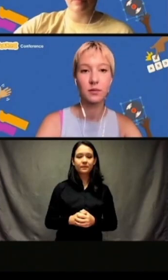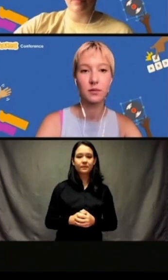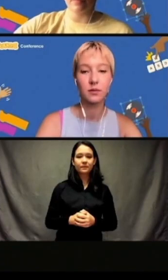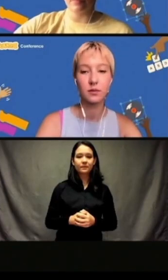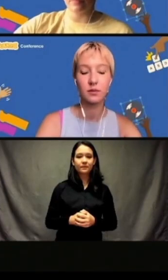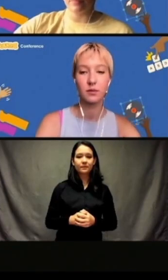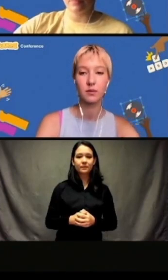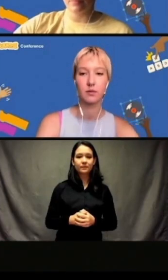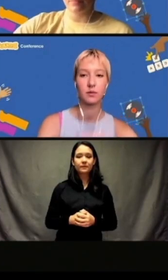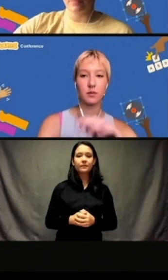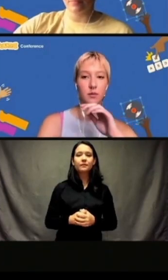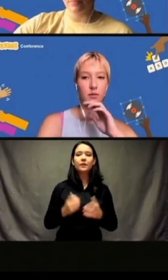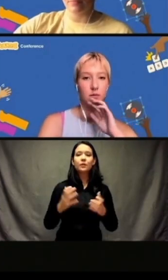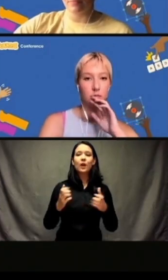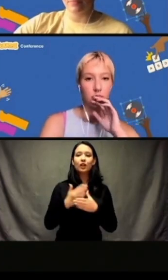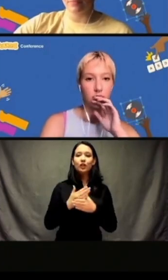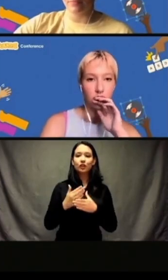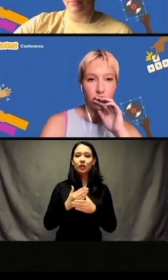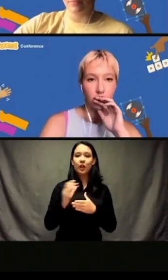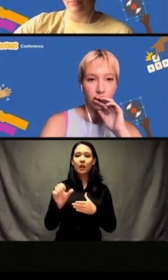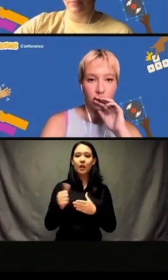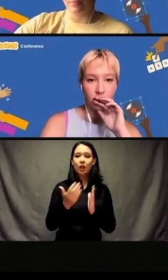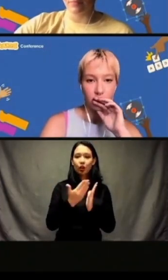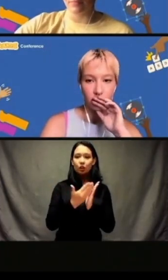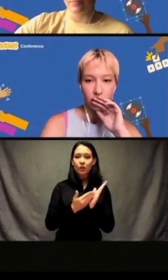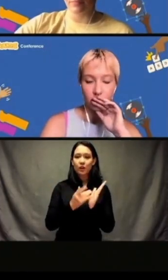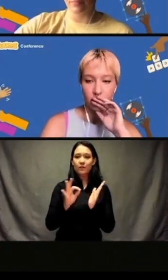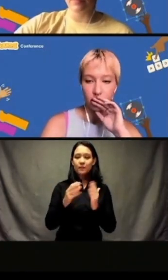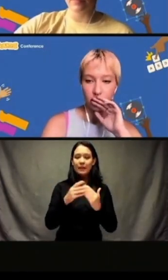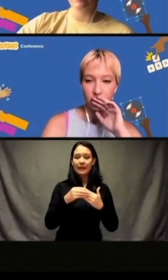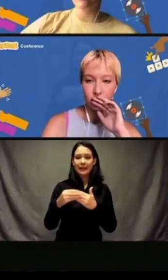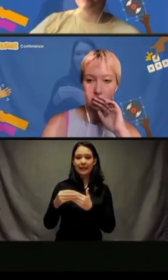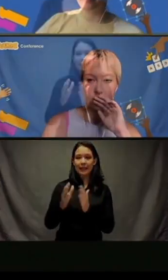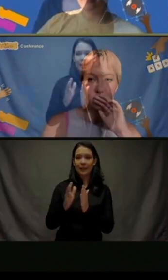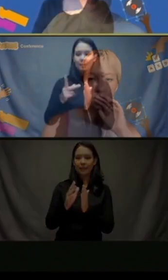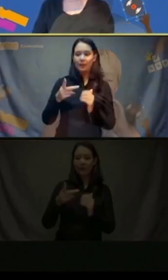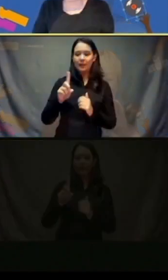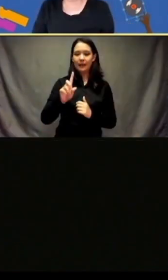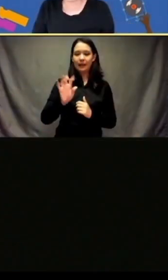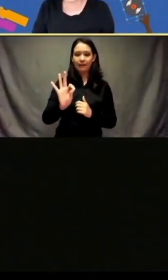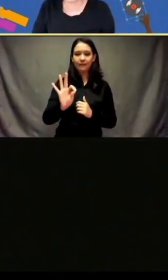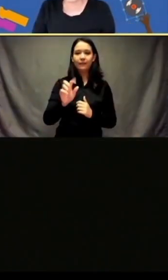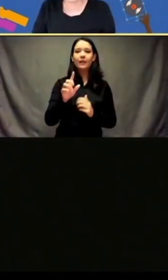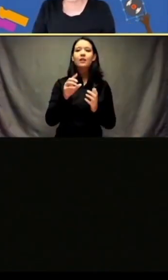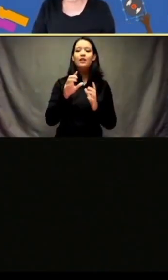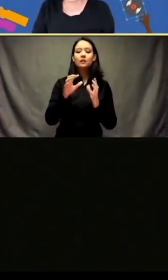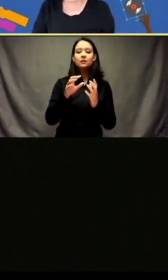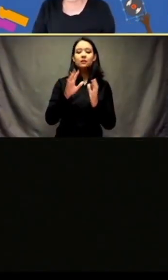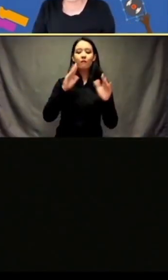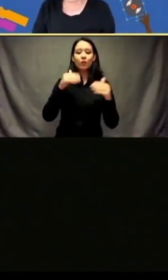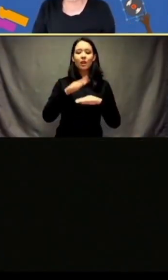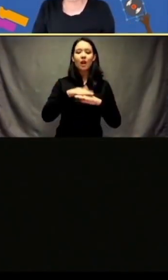We wanted to share another section of the guide that focuses on documentation.